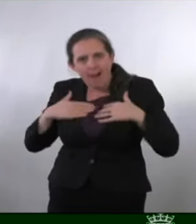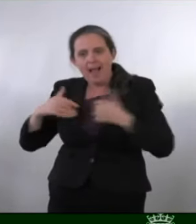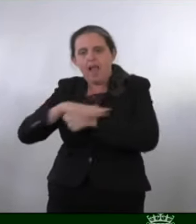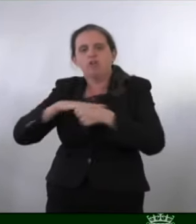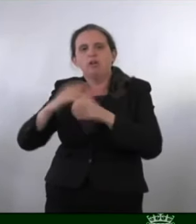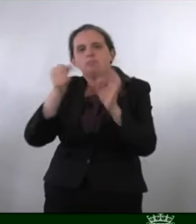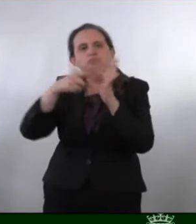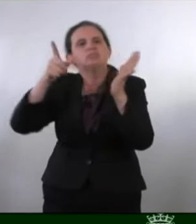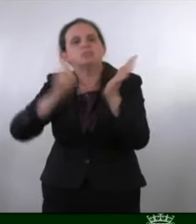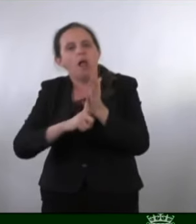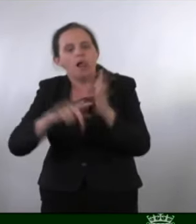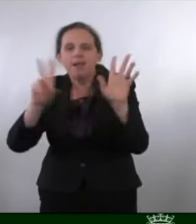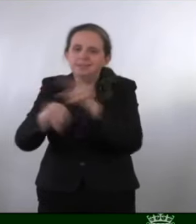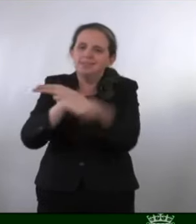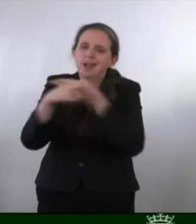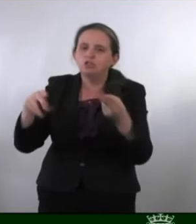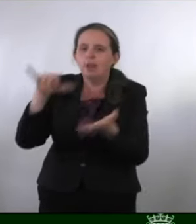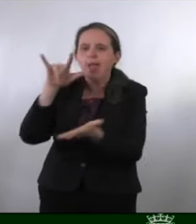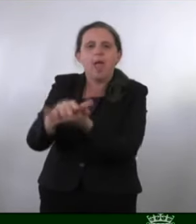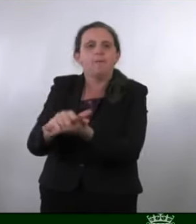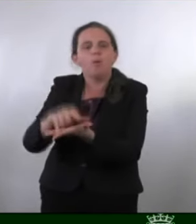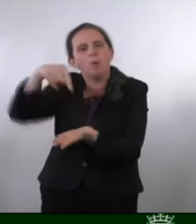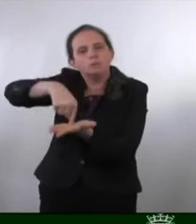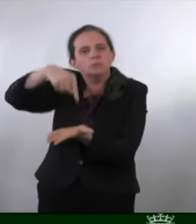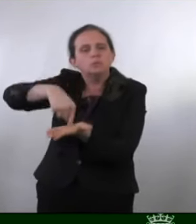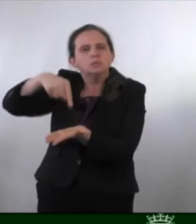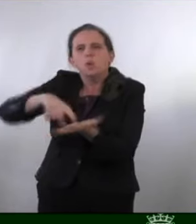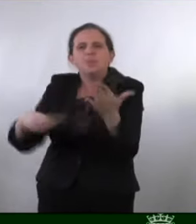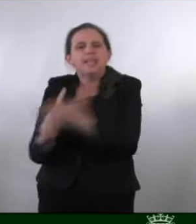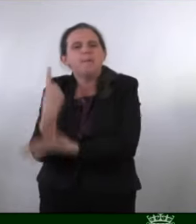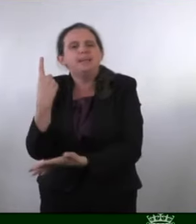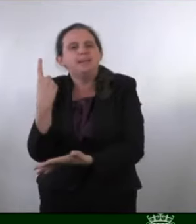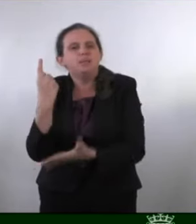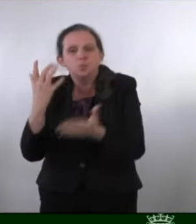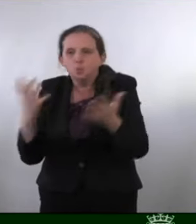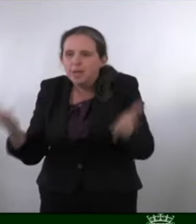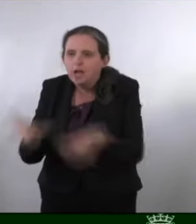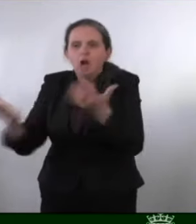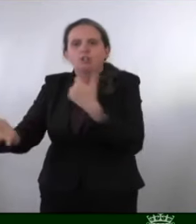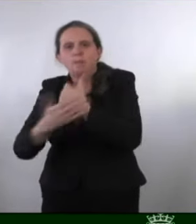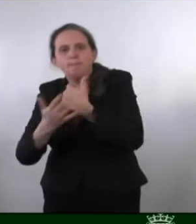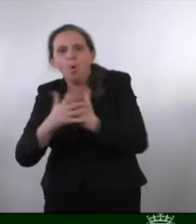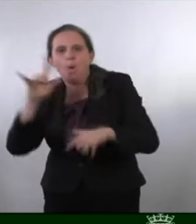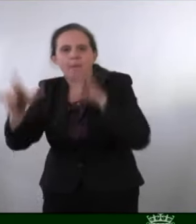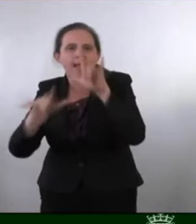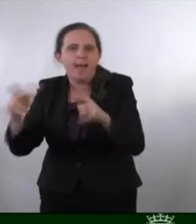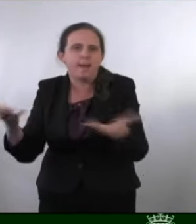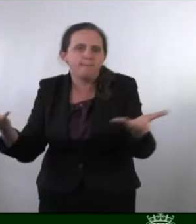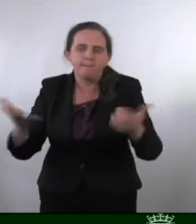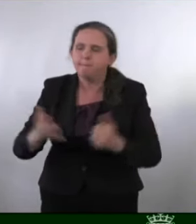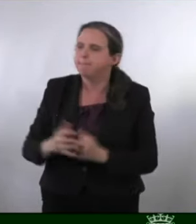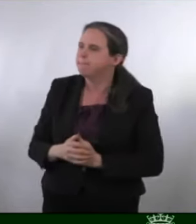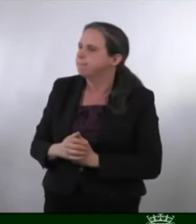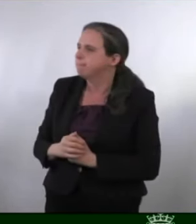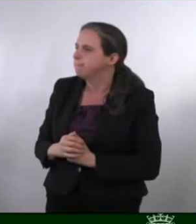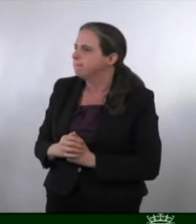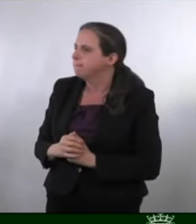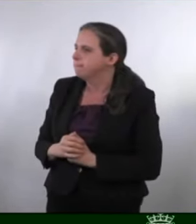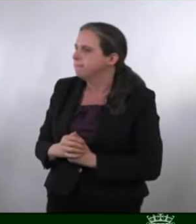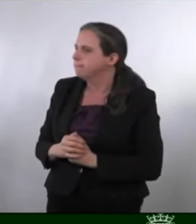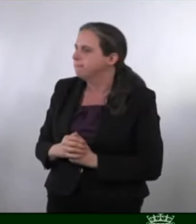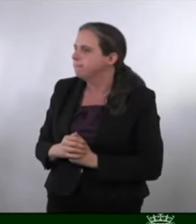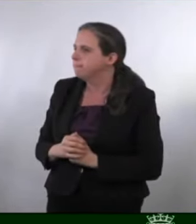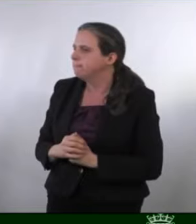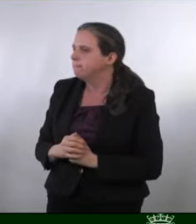Airport? Yes, this is really important, and it's another example of how the increased capacity in testing that we've